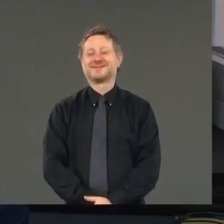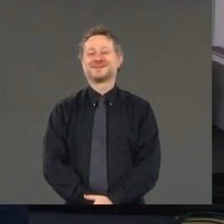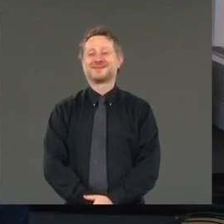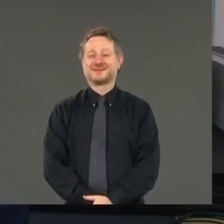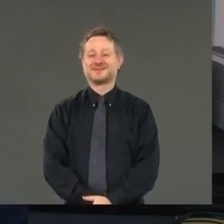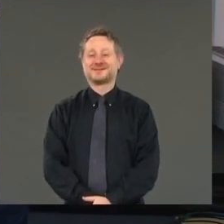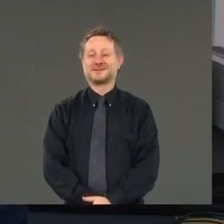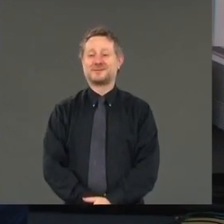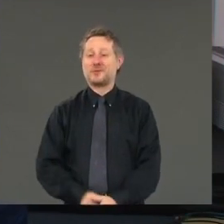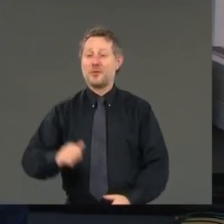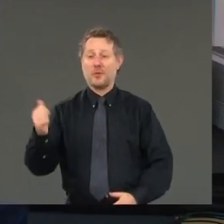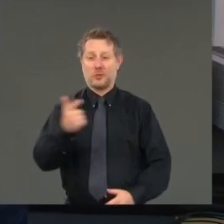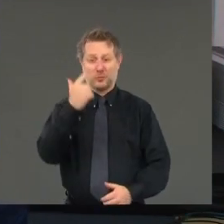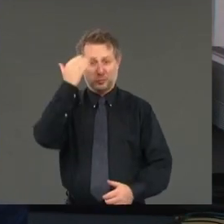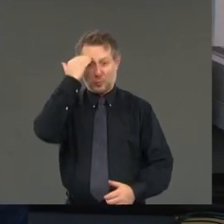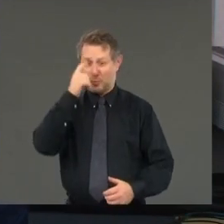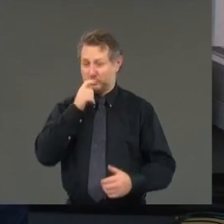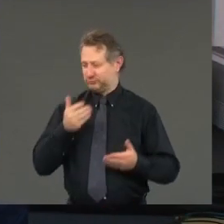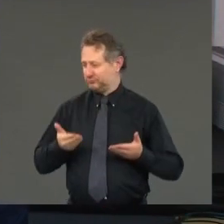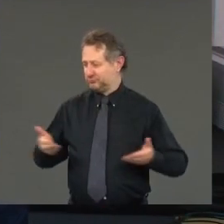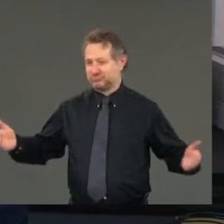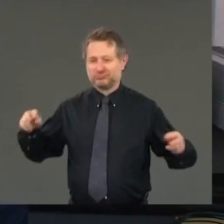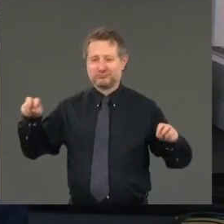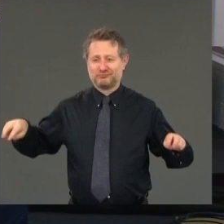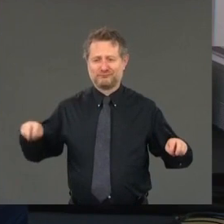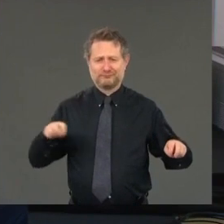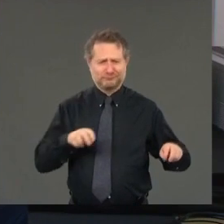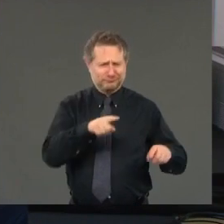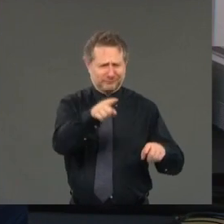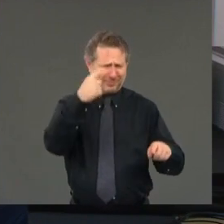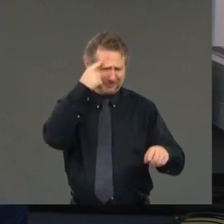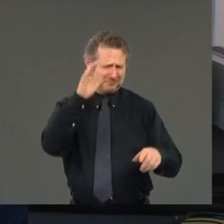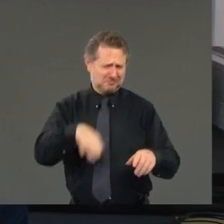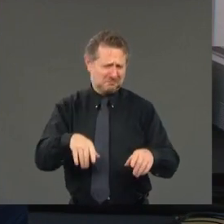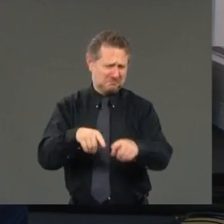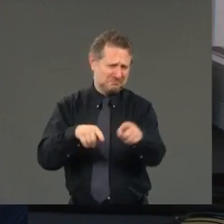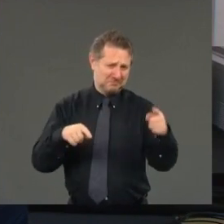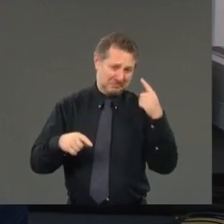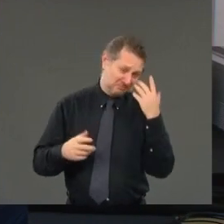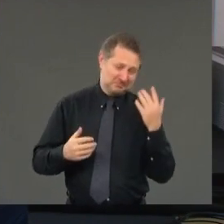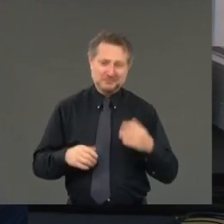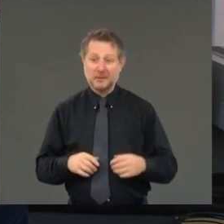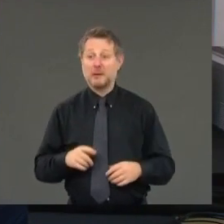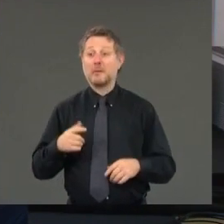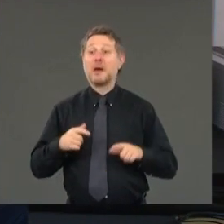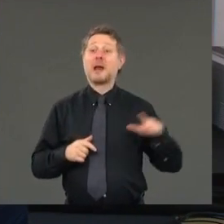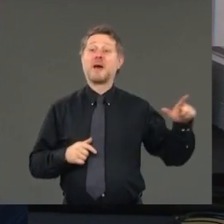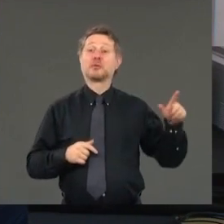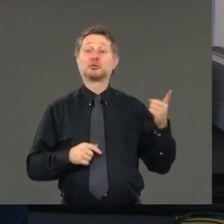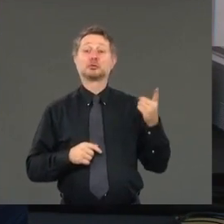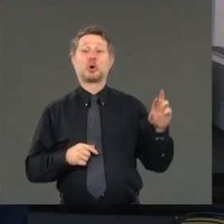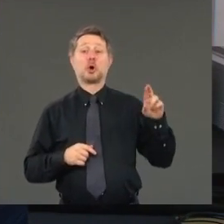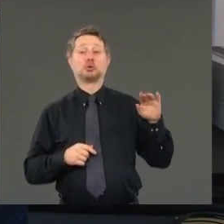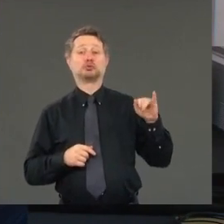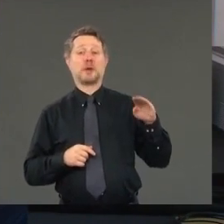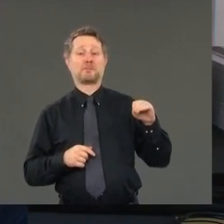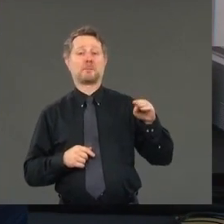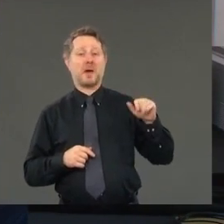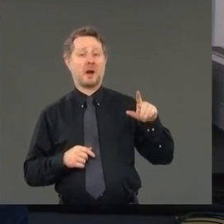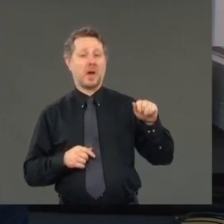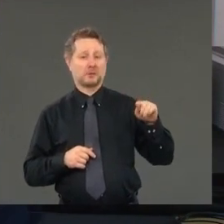Everyone knows the people who are here, I think, just in case. On my far left, Dr. Jim Malatras, not a real